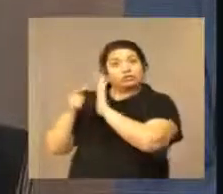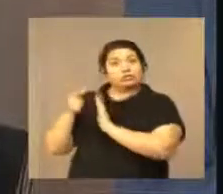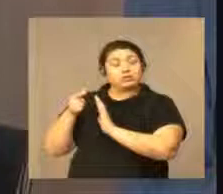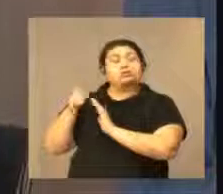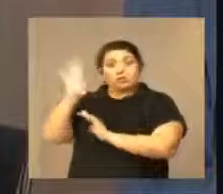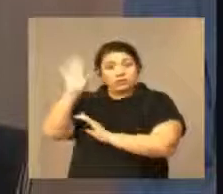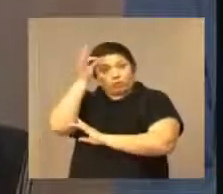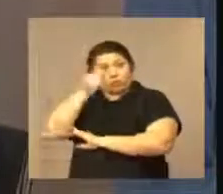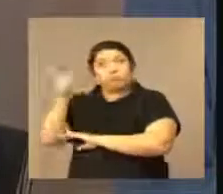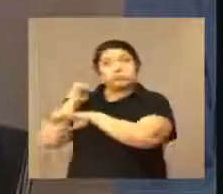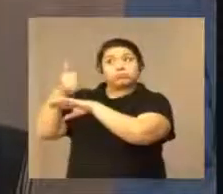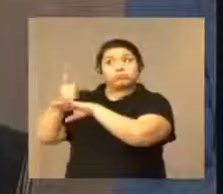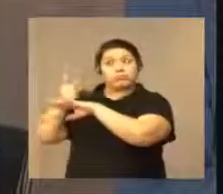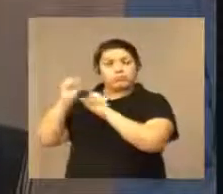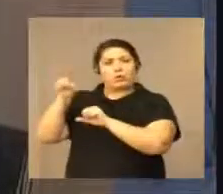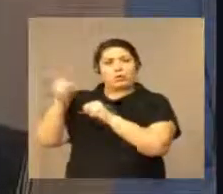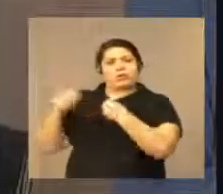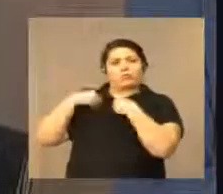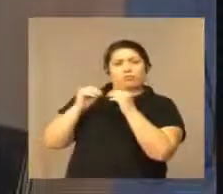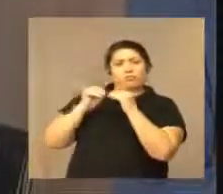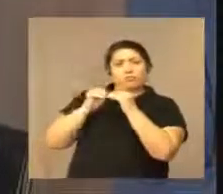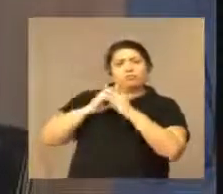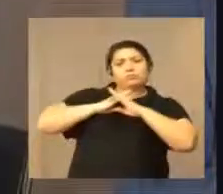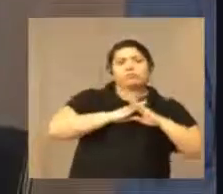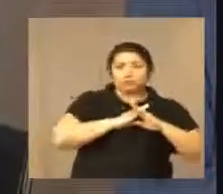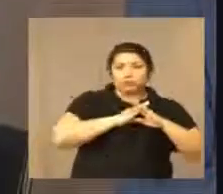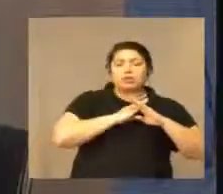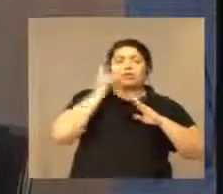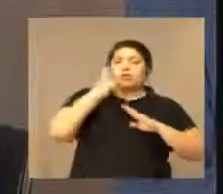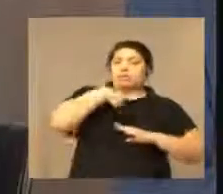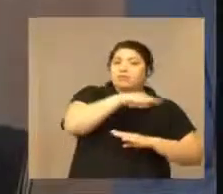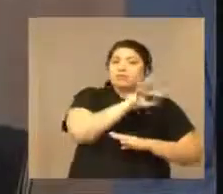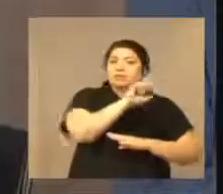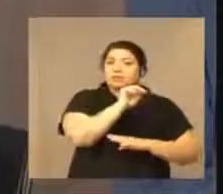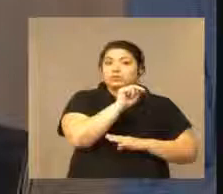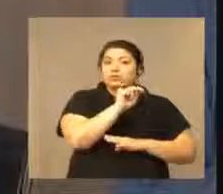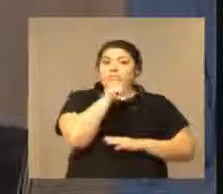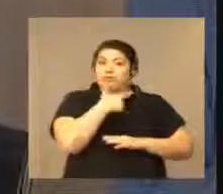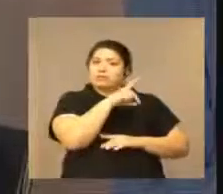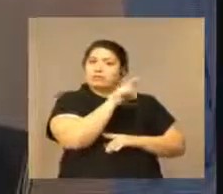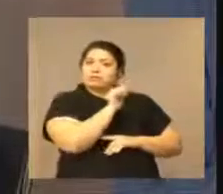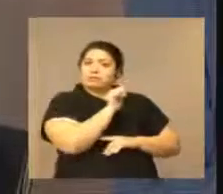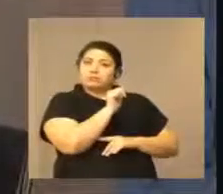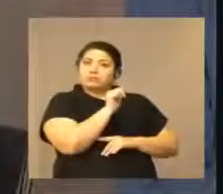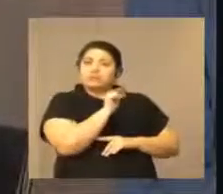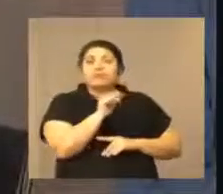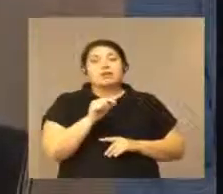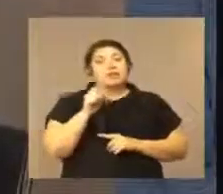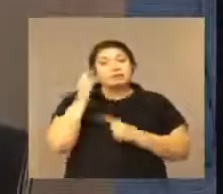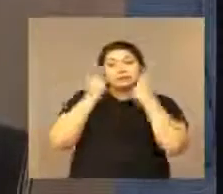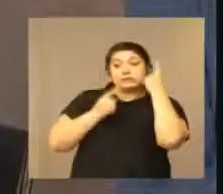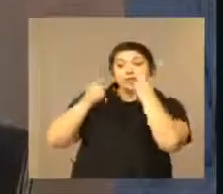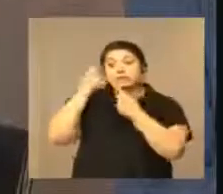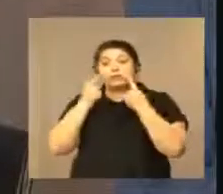us further protection as First Nations persons with disabilities. There is much to consider as this